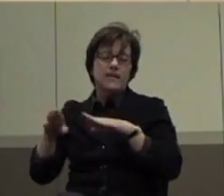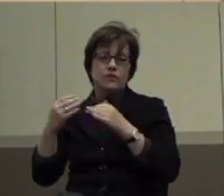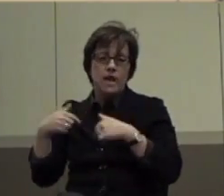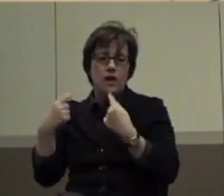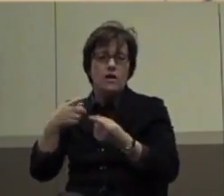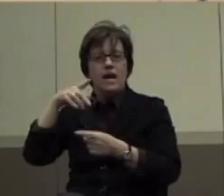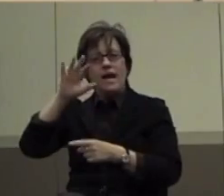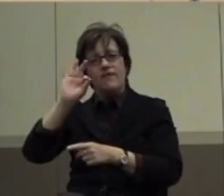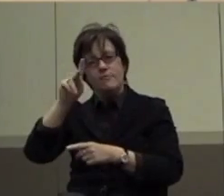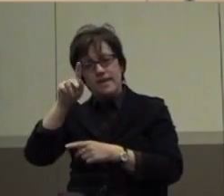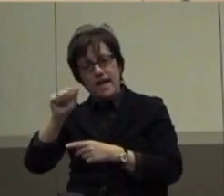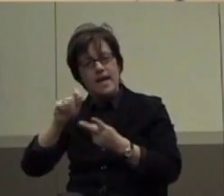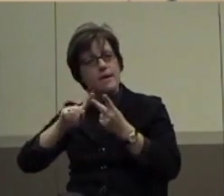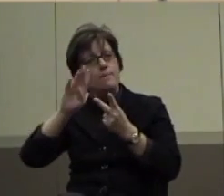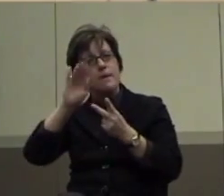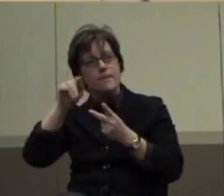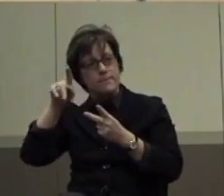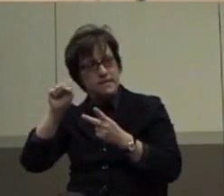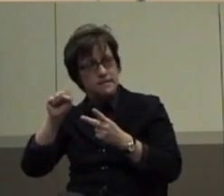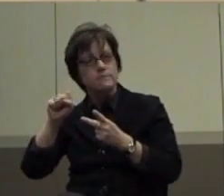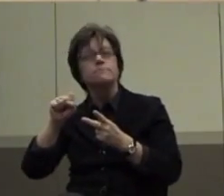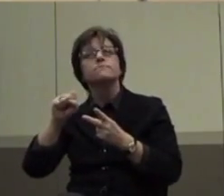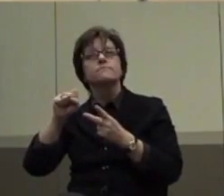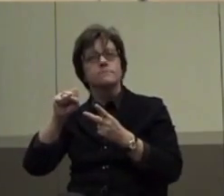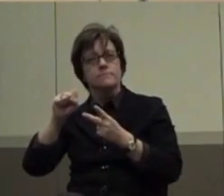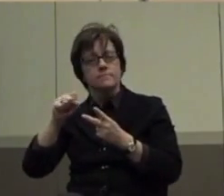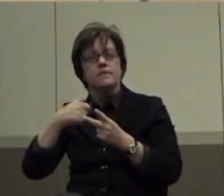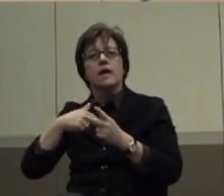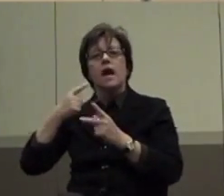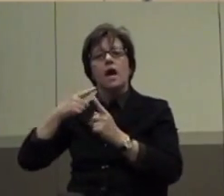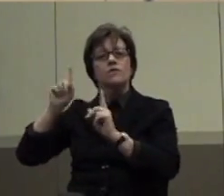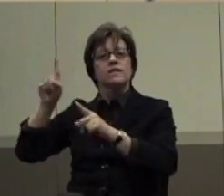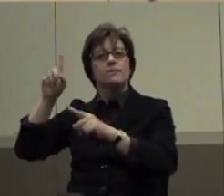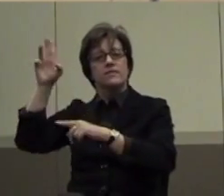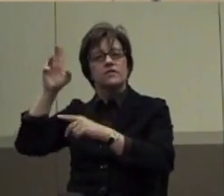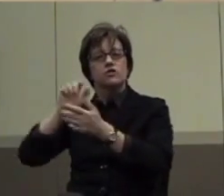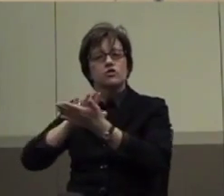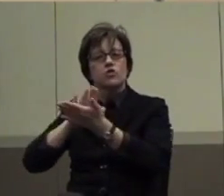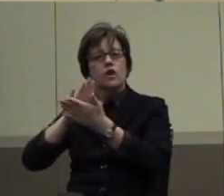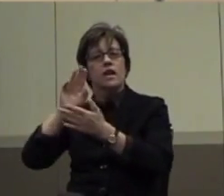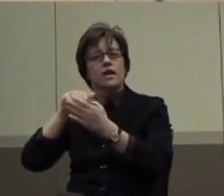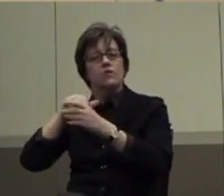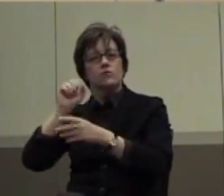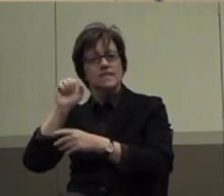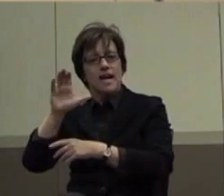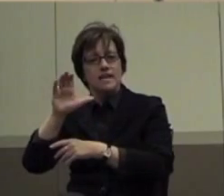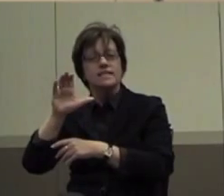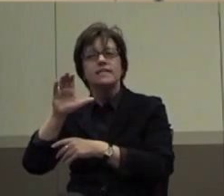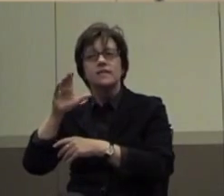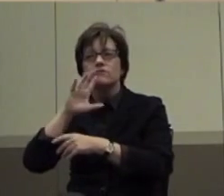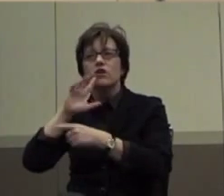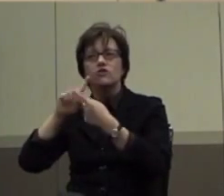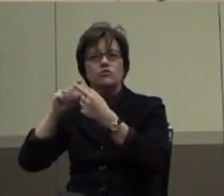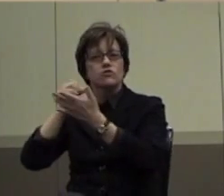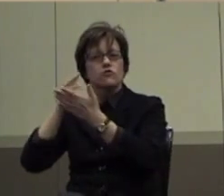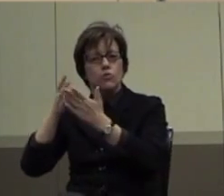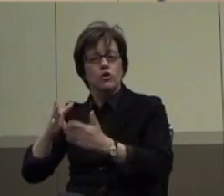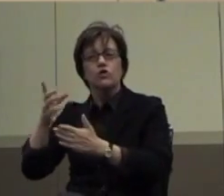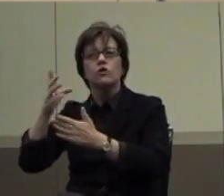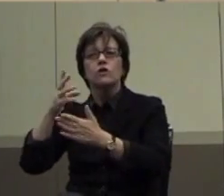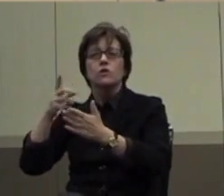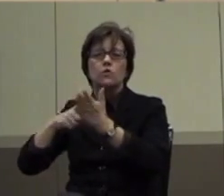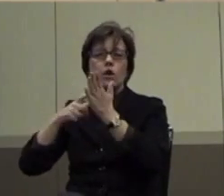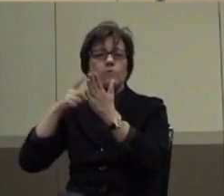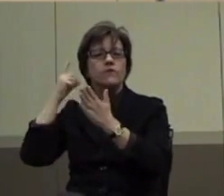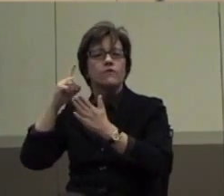long ago up in Wisconsin, and one of the social workers, we were talking about behavior interventions and the requirement for a behavior intervention plan for students